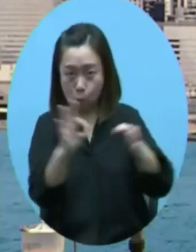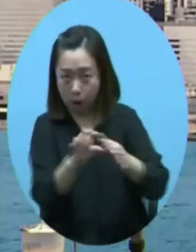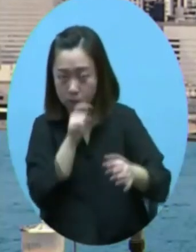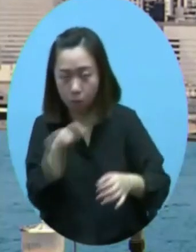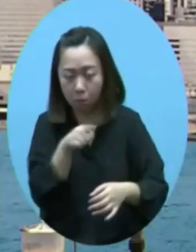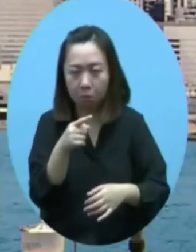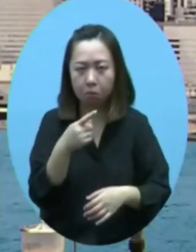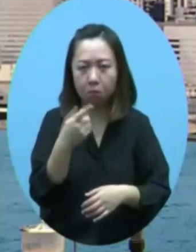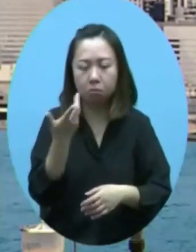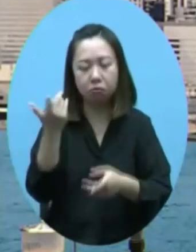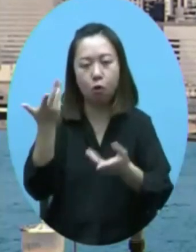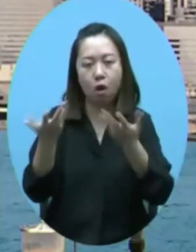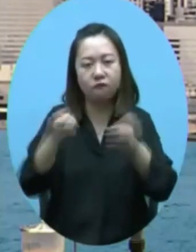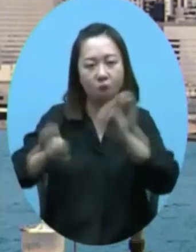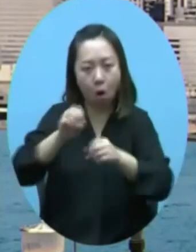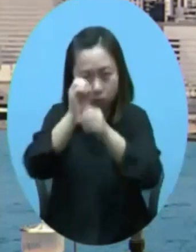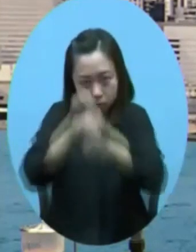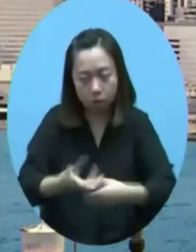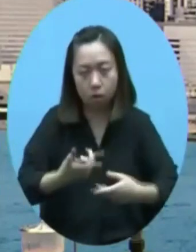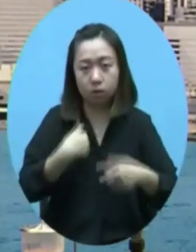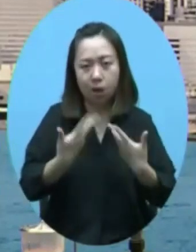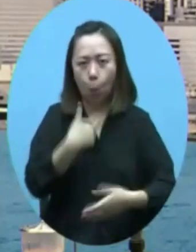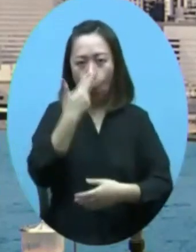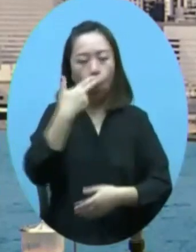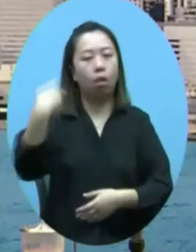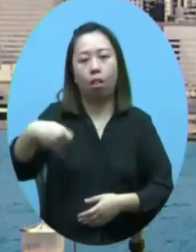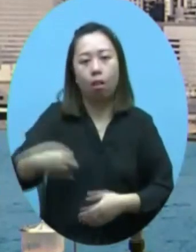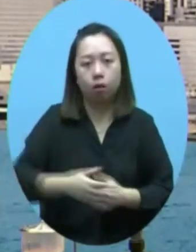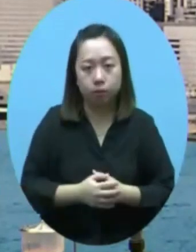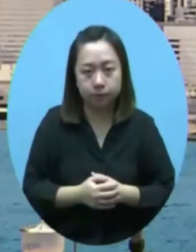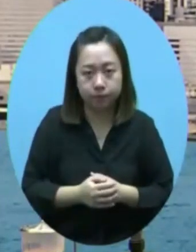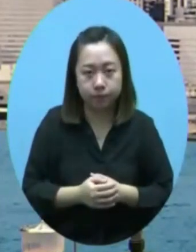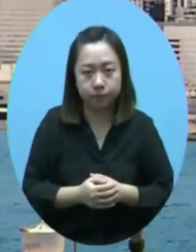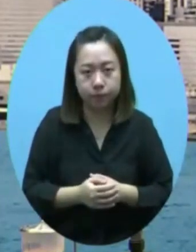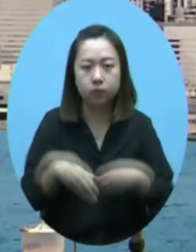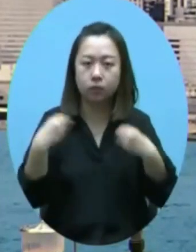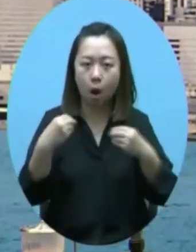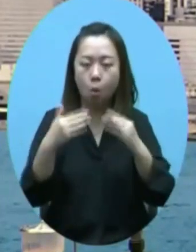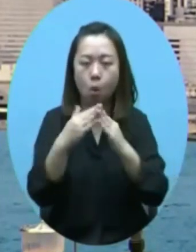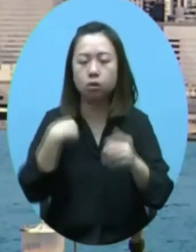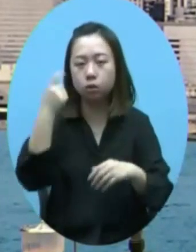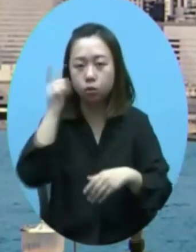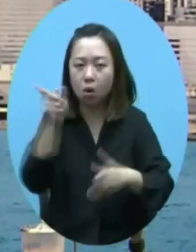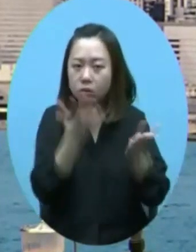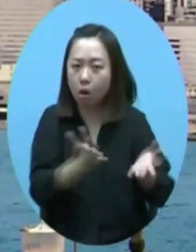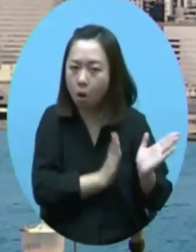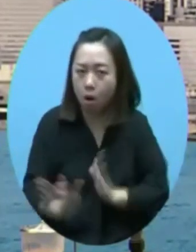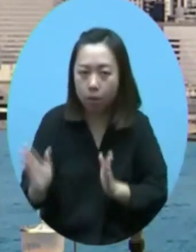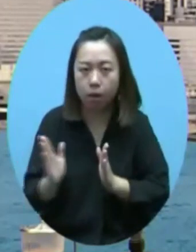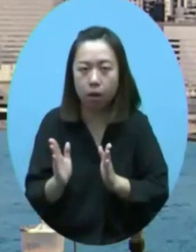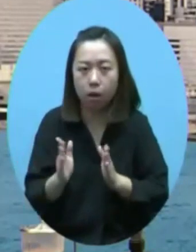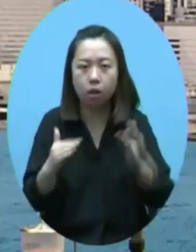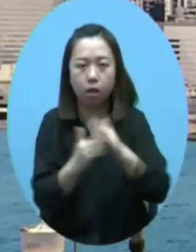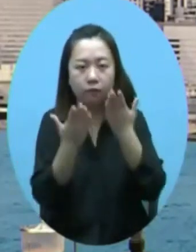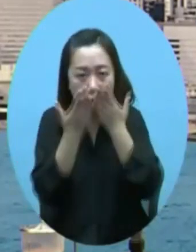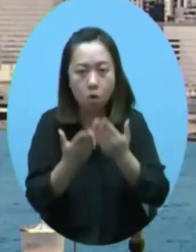it's directly related to the spread of the virus, we need scientific evidence. We can't just make a guess. But I know that the